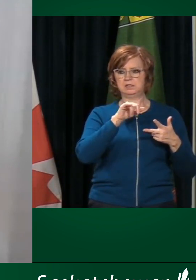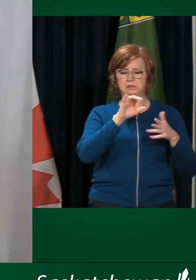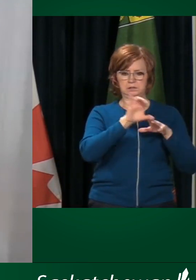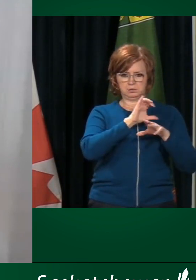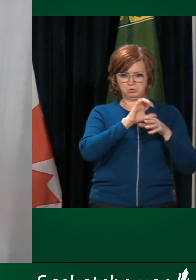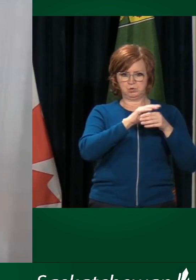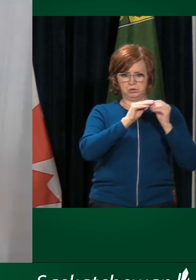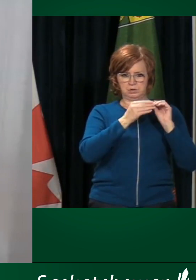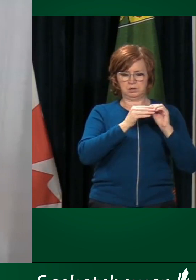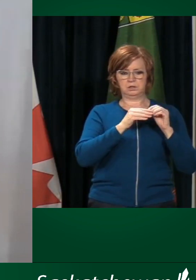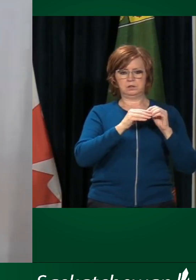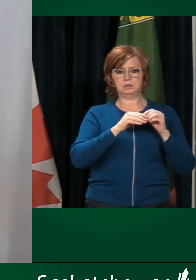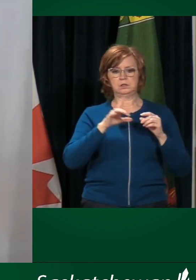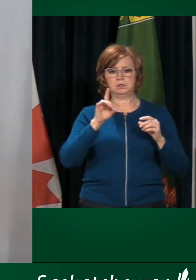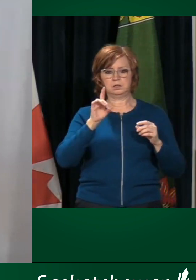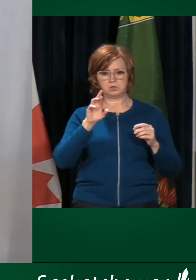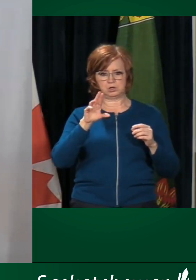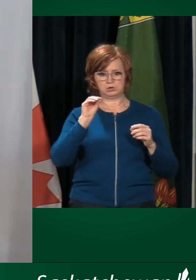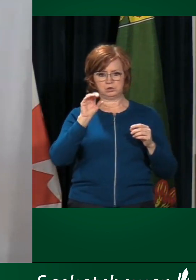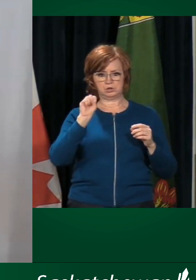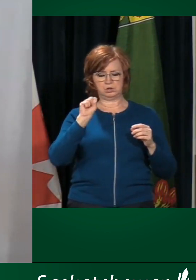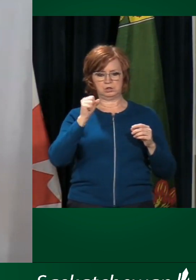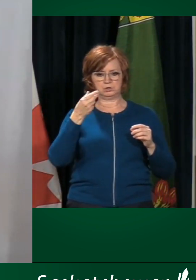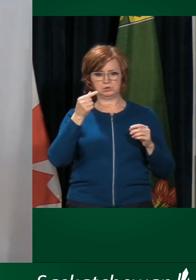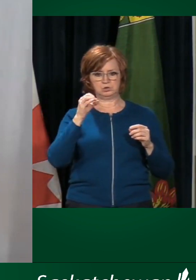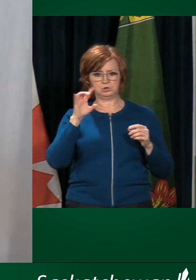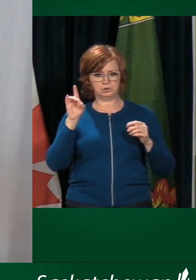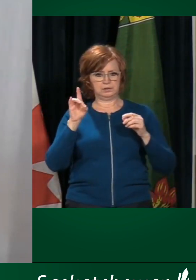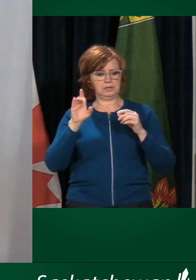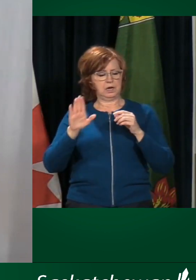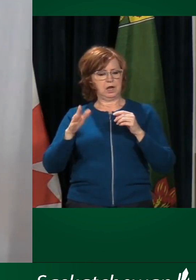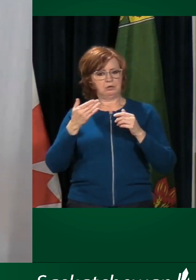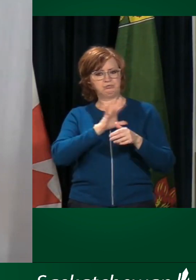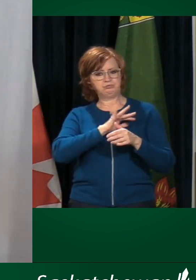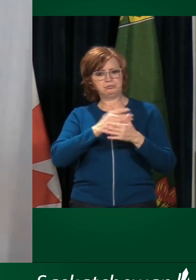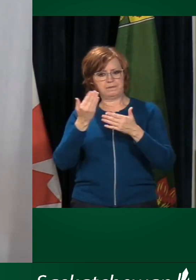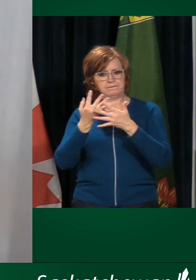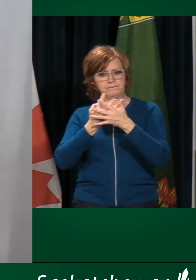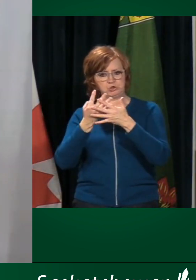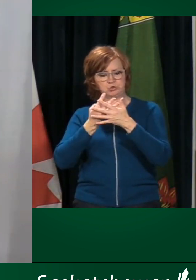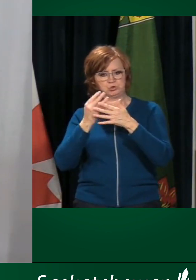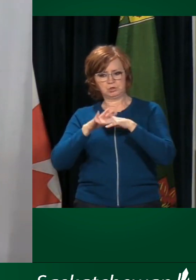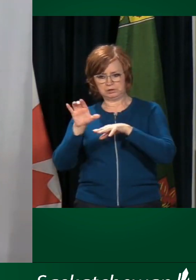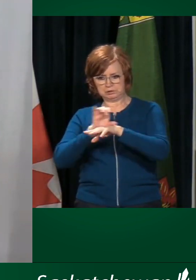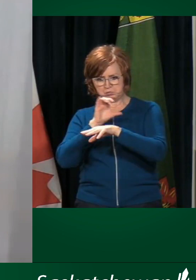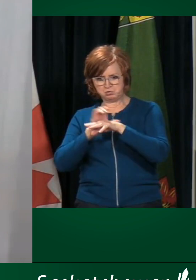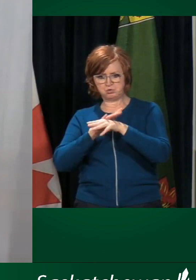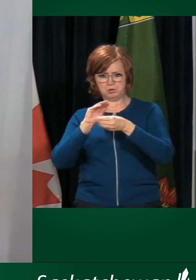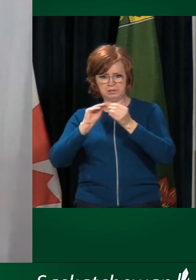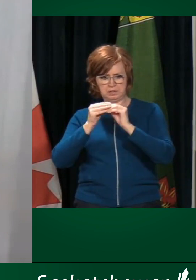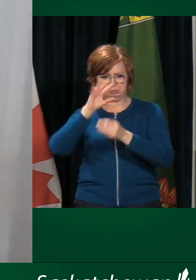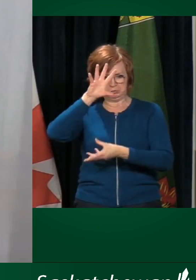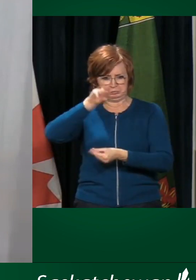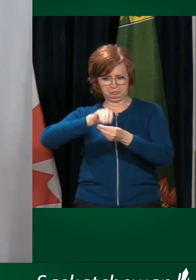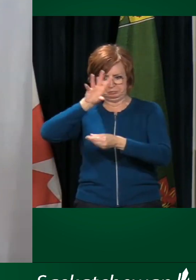Oskett has a particle filtering model that was able to provide some insights